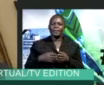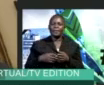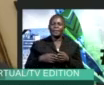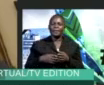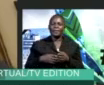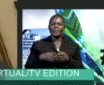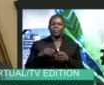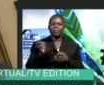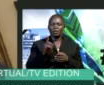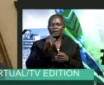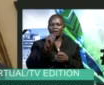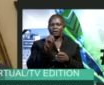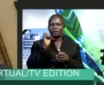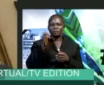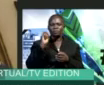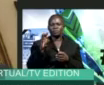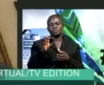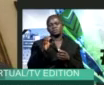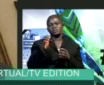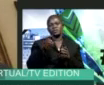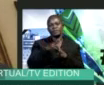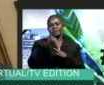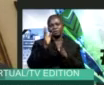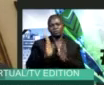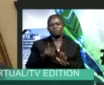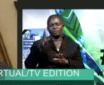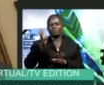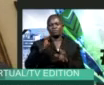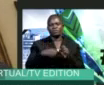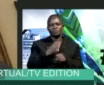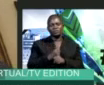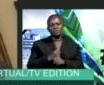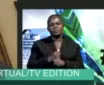Nigeria, where I was executive director for 4 years. And